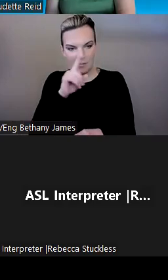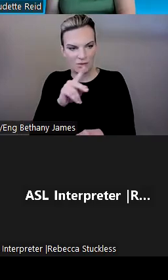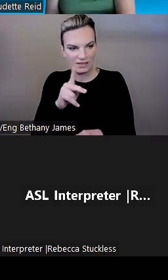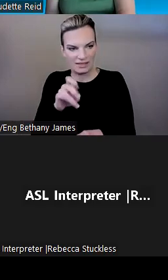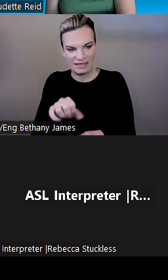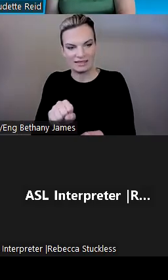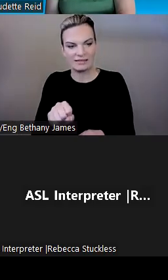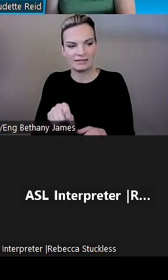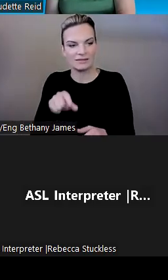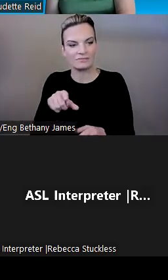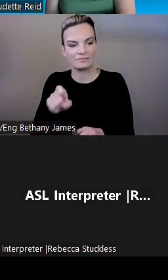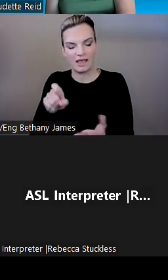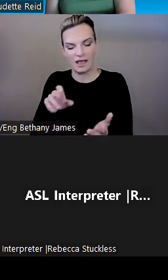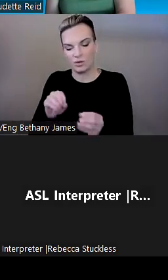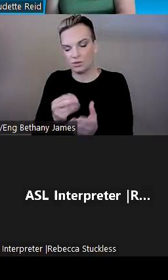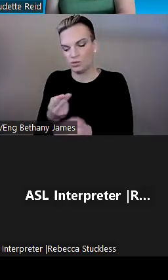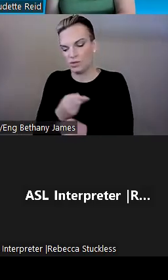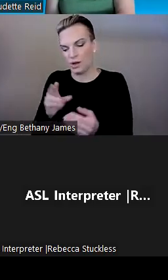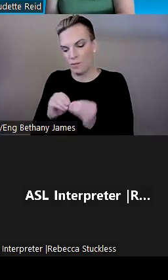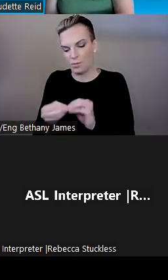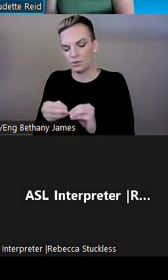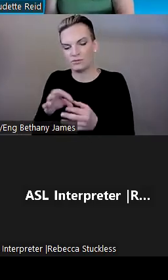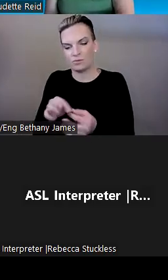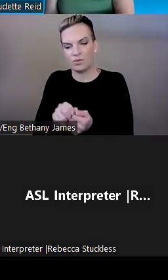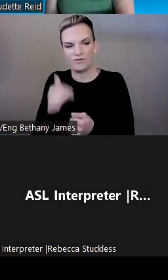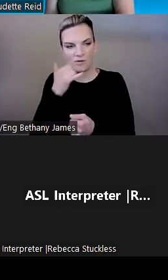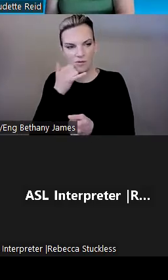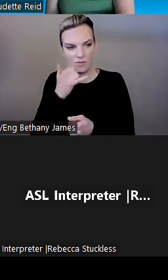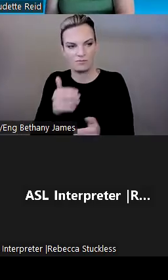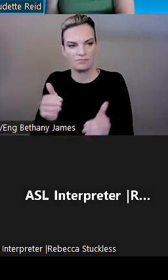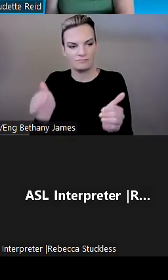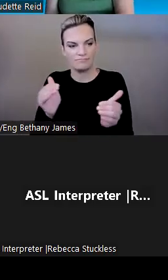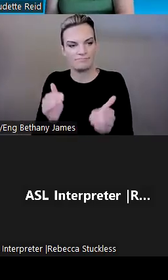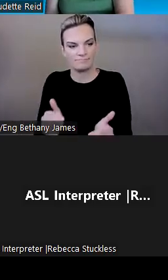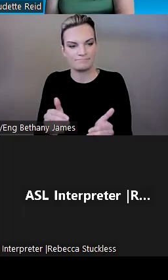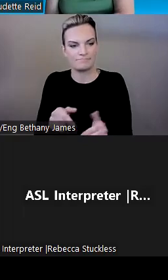then dictation is a very strong one that